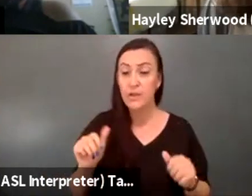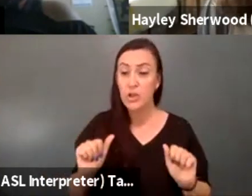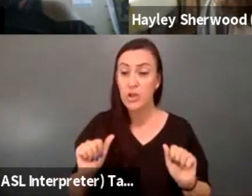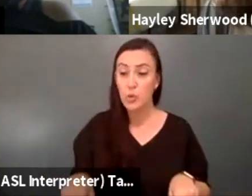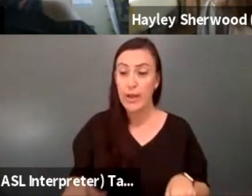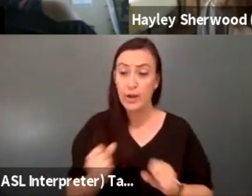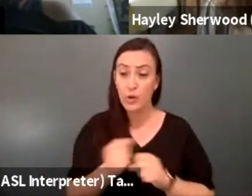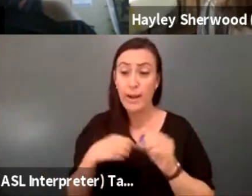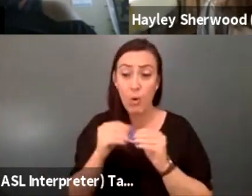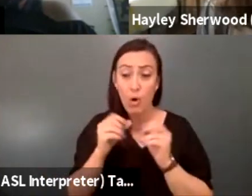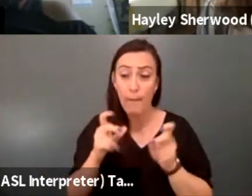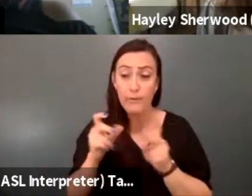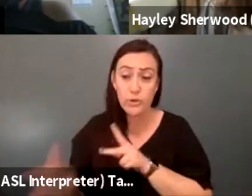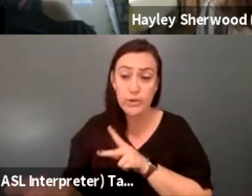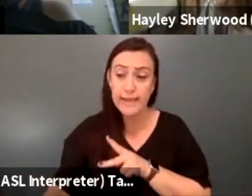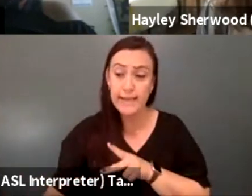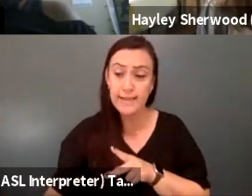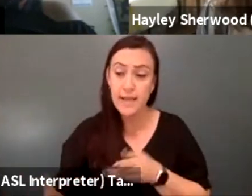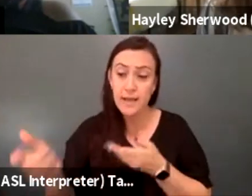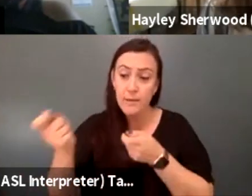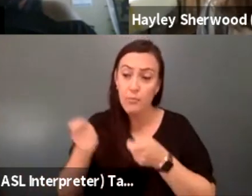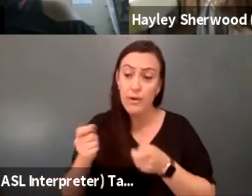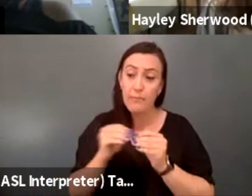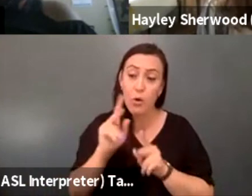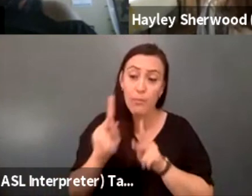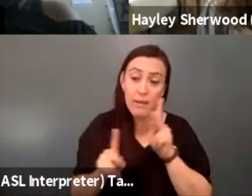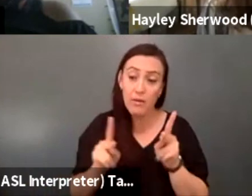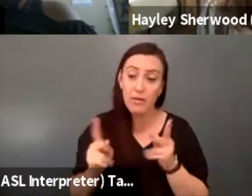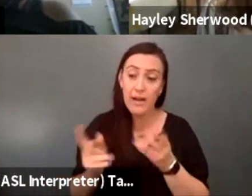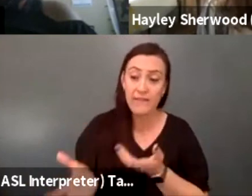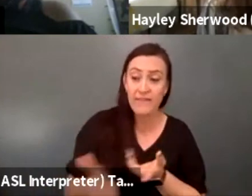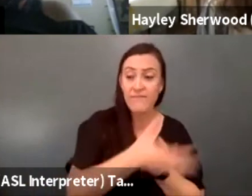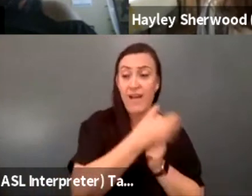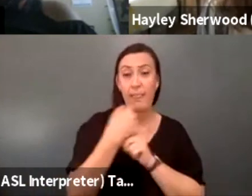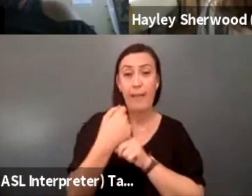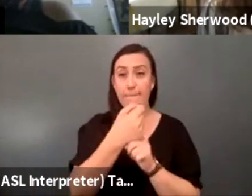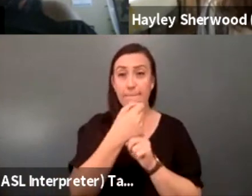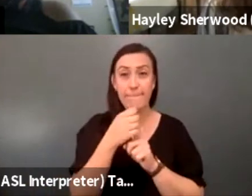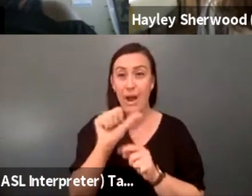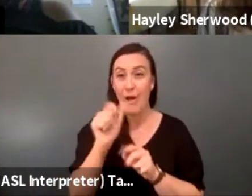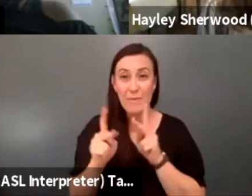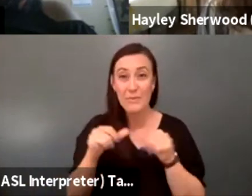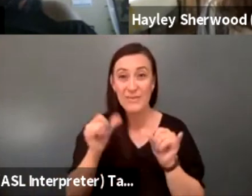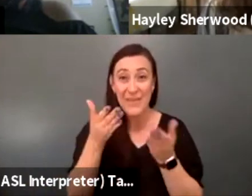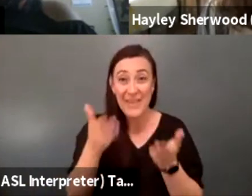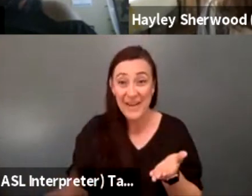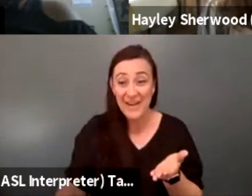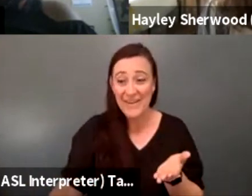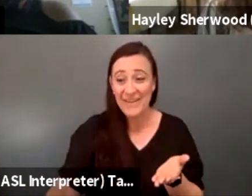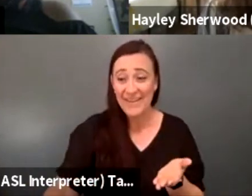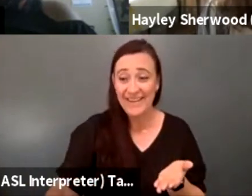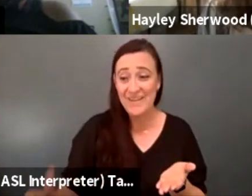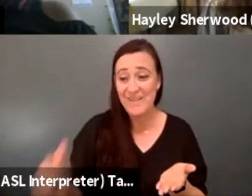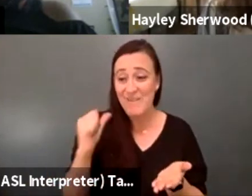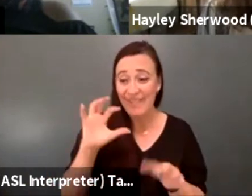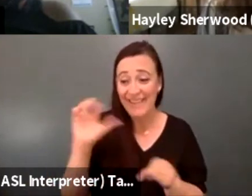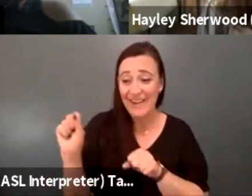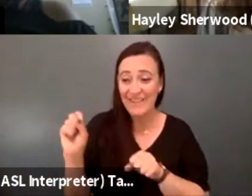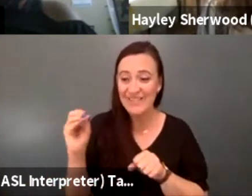more opportunities, bring more people in, like sort of envelop around other people who are still there and won't leave. So,